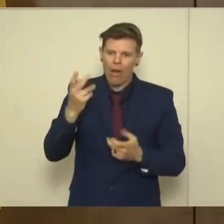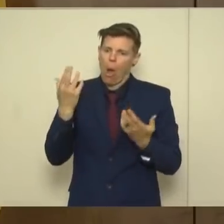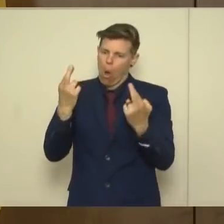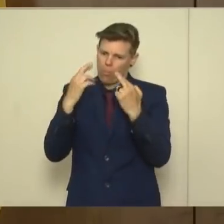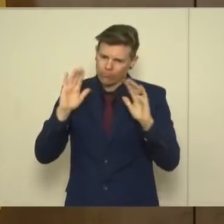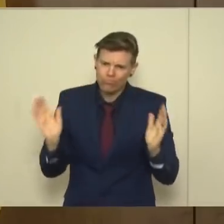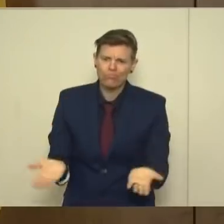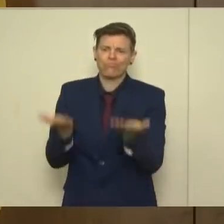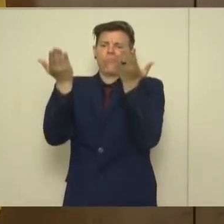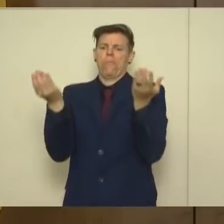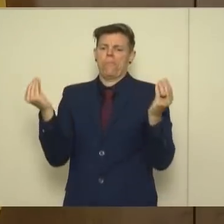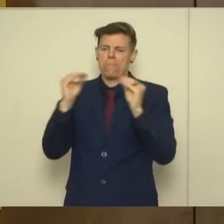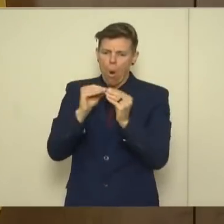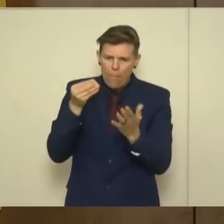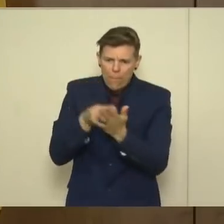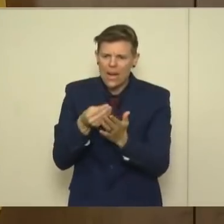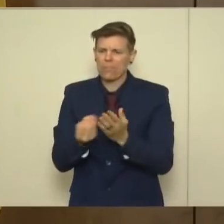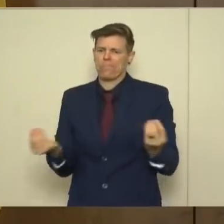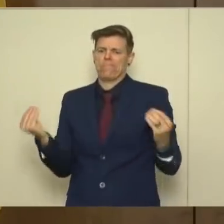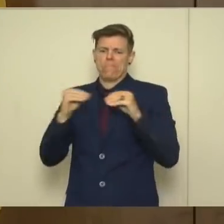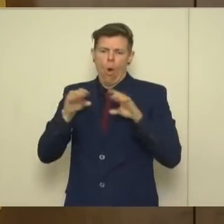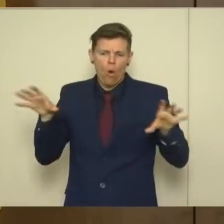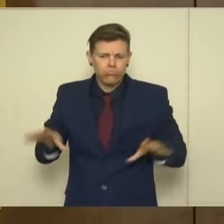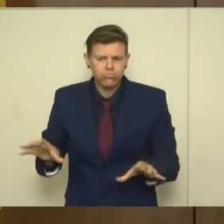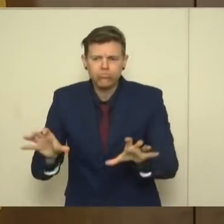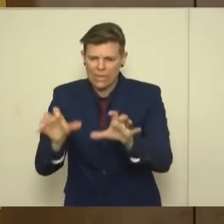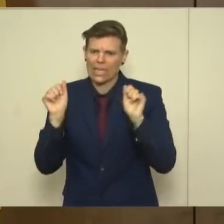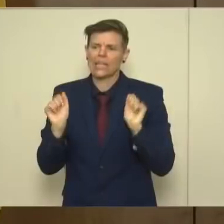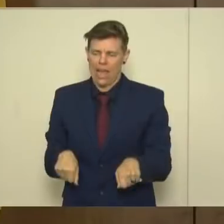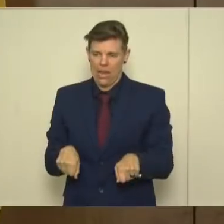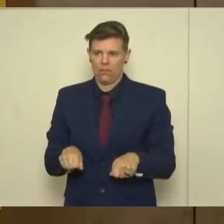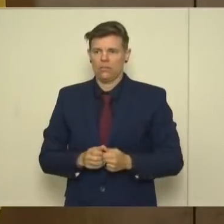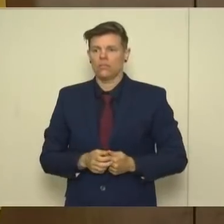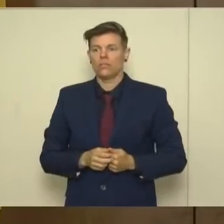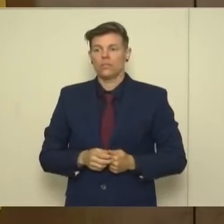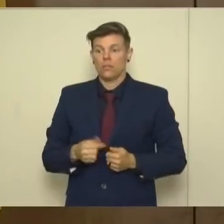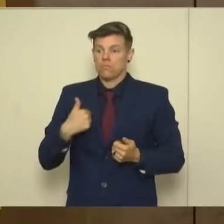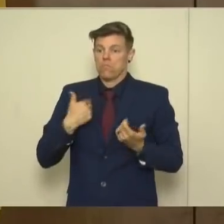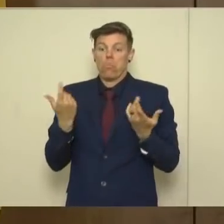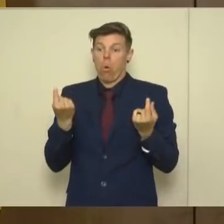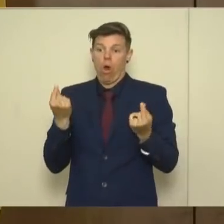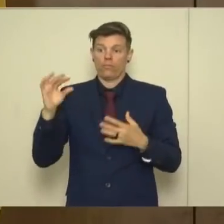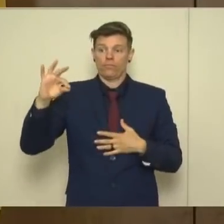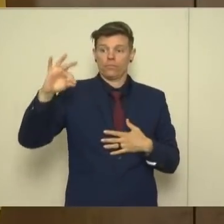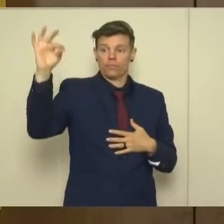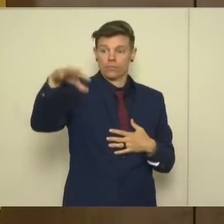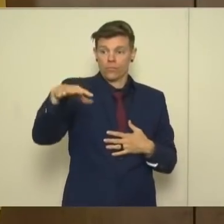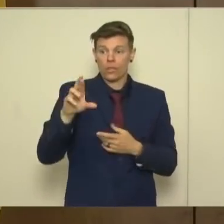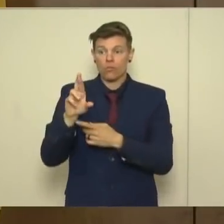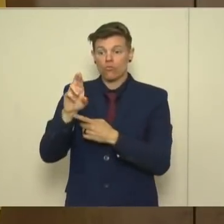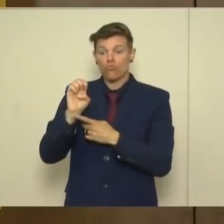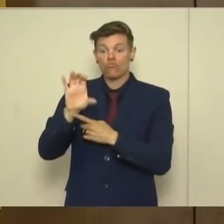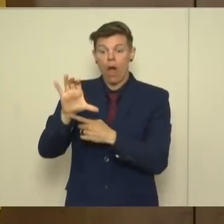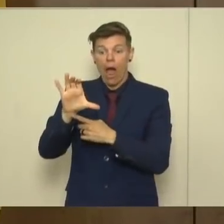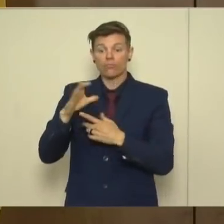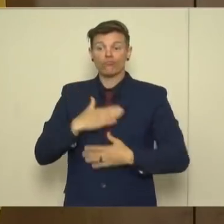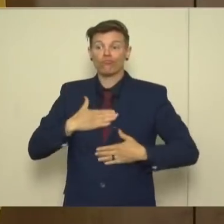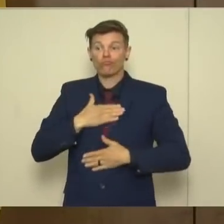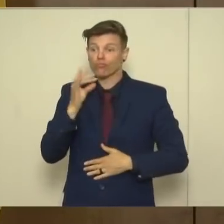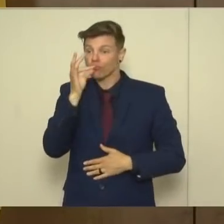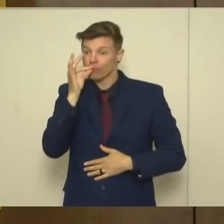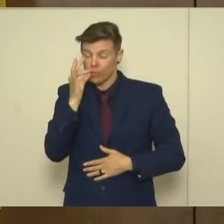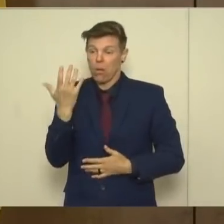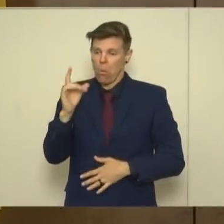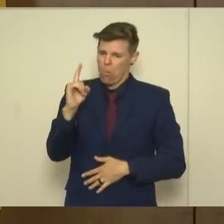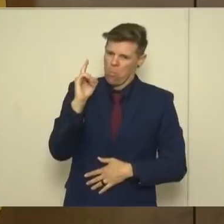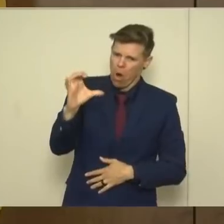plug. Recreational cannabis is one of those areas where that's $100 million, and it doesn't